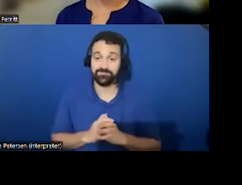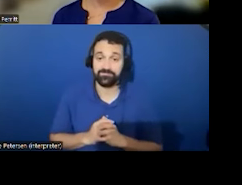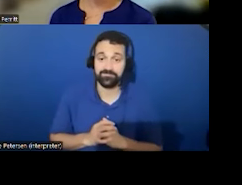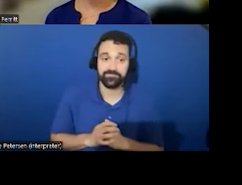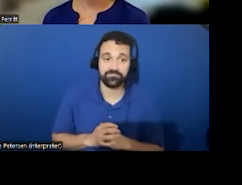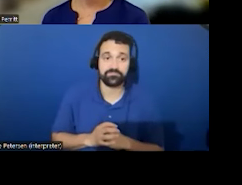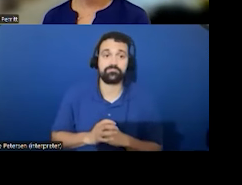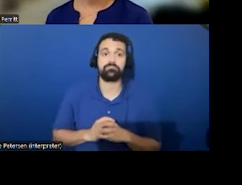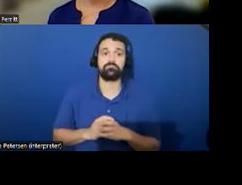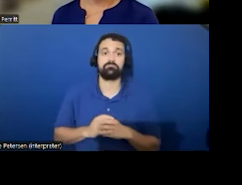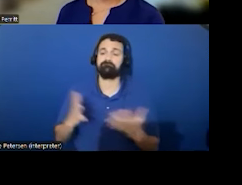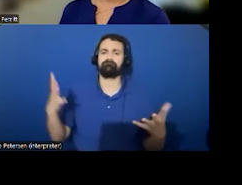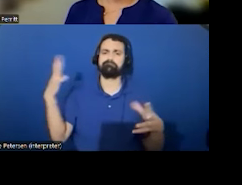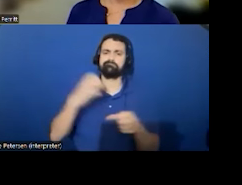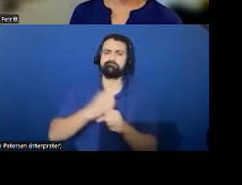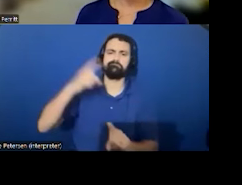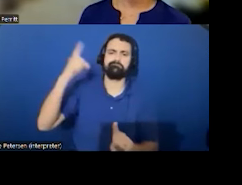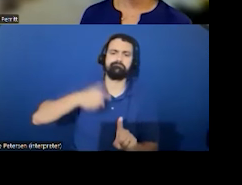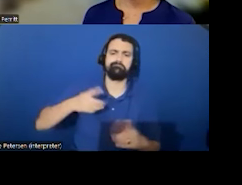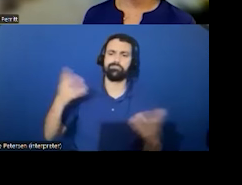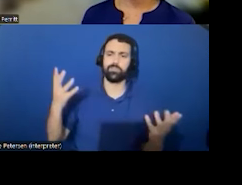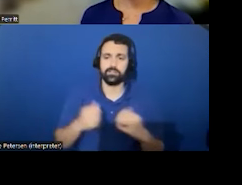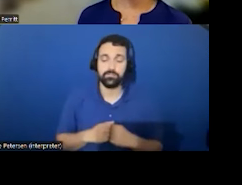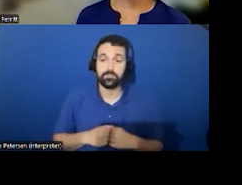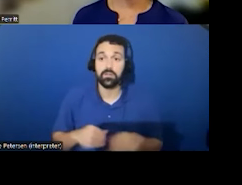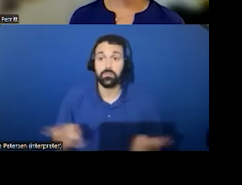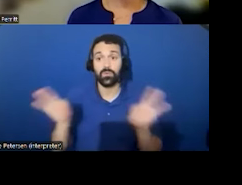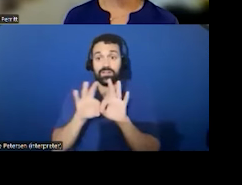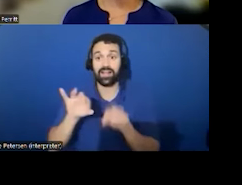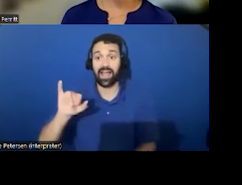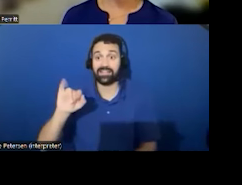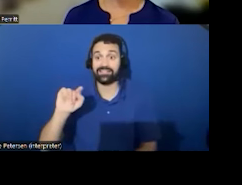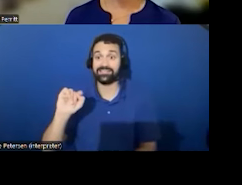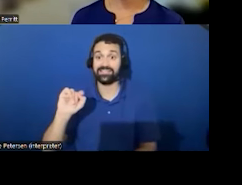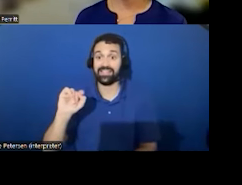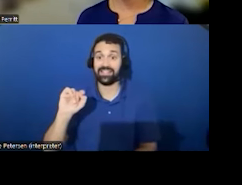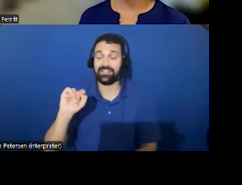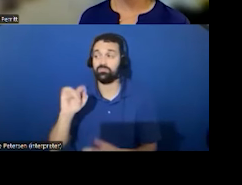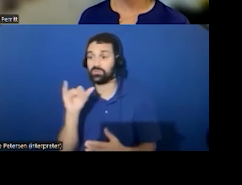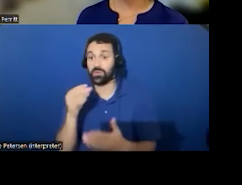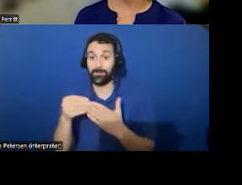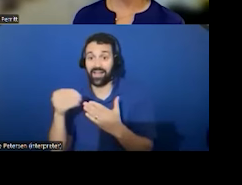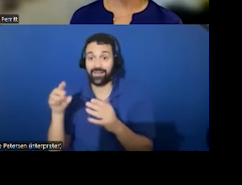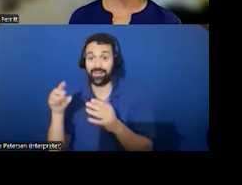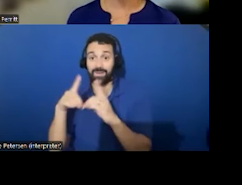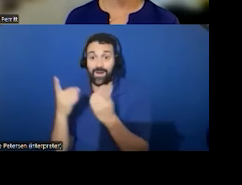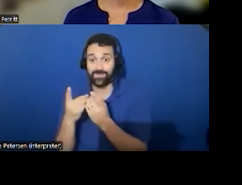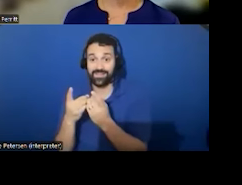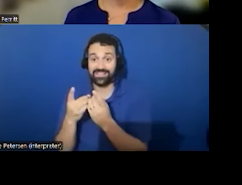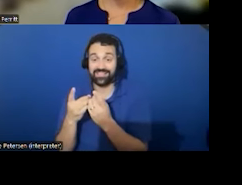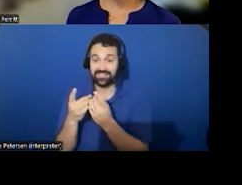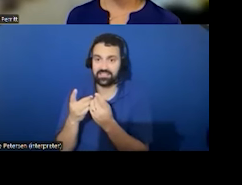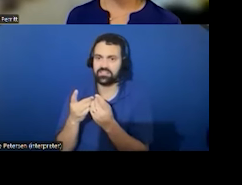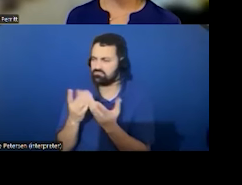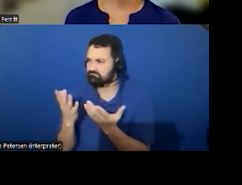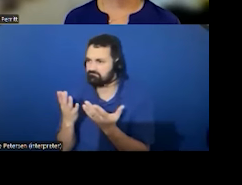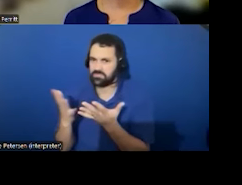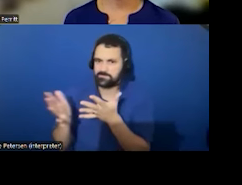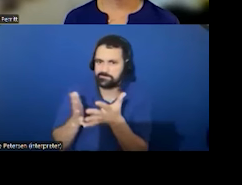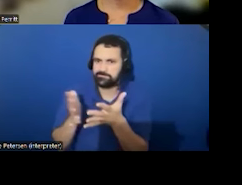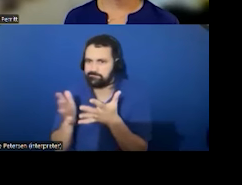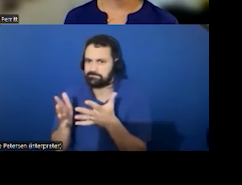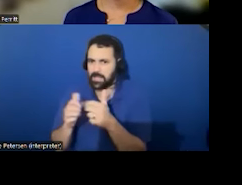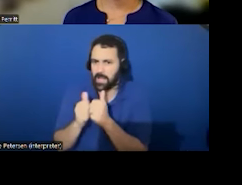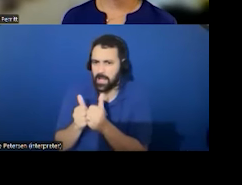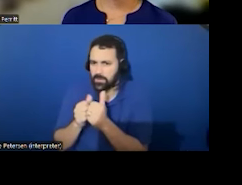So in summary, you're going to want to work with your IT and purchasing departments at your schools to make decisions about adoptions